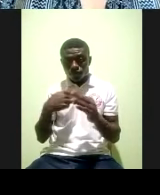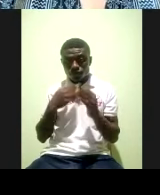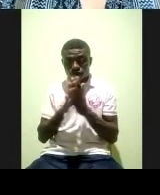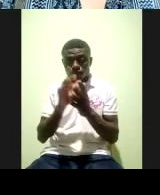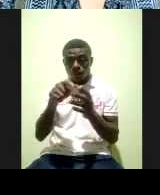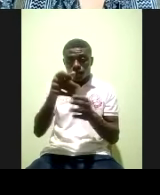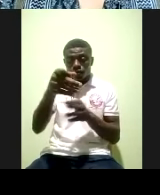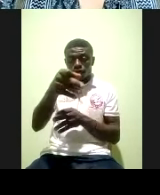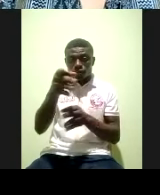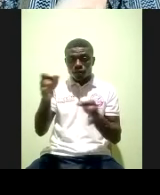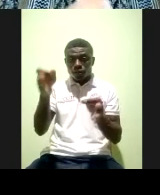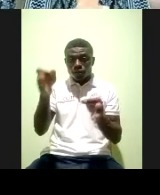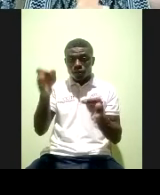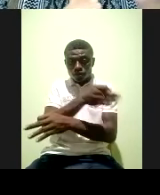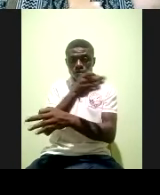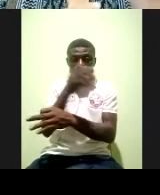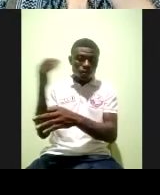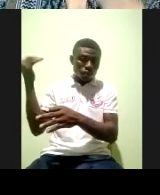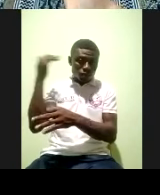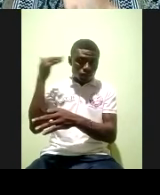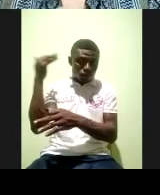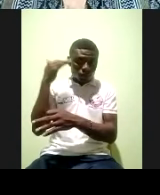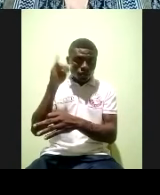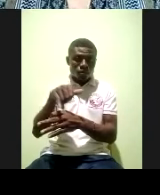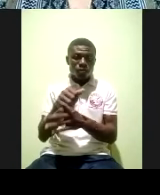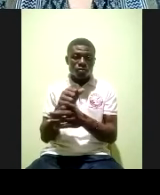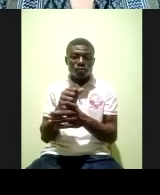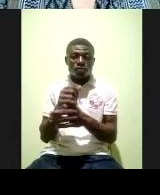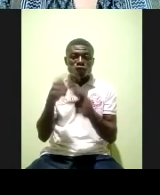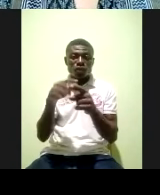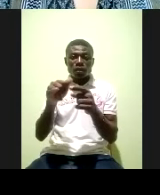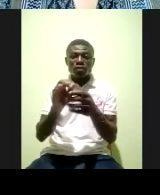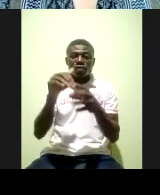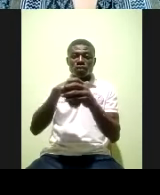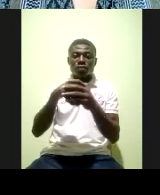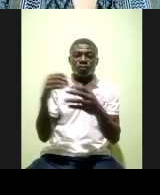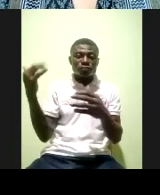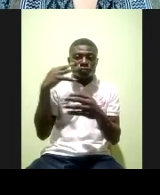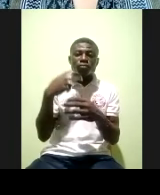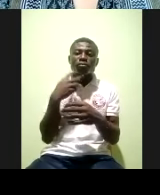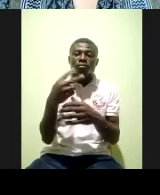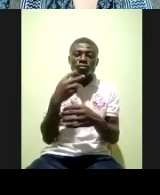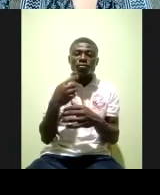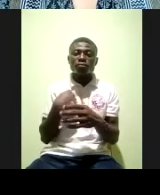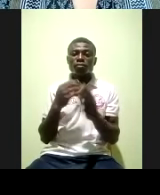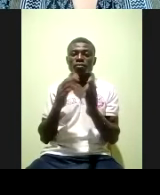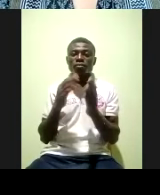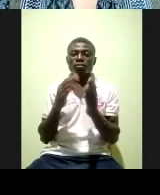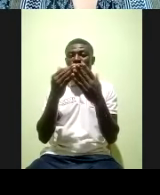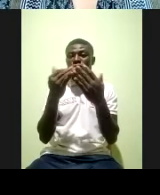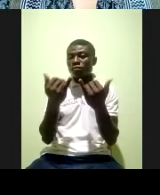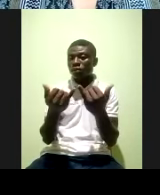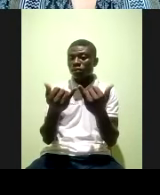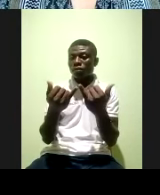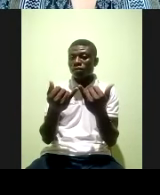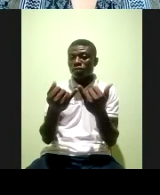replace a sound, one of these segmenting the sound or blending the sound, if I ask them instead of the